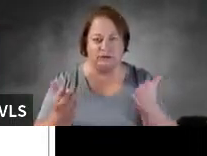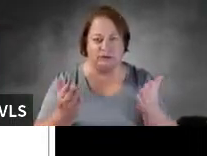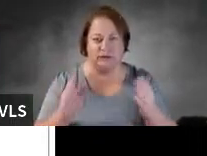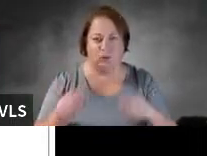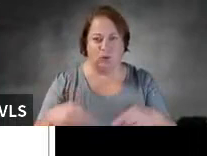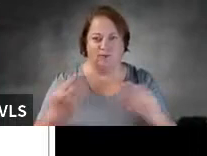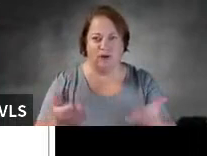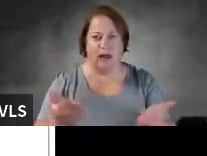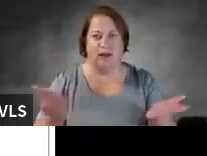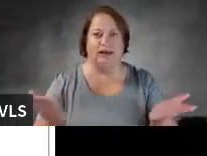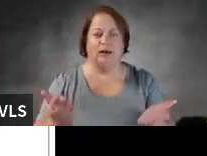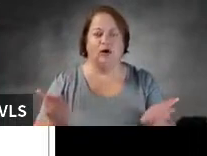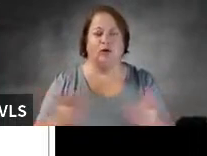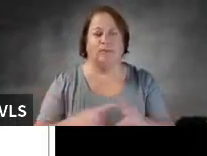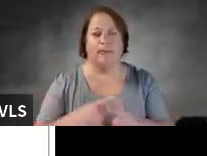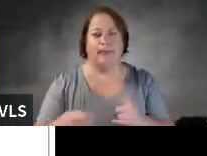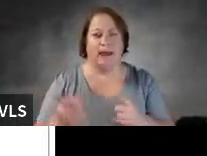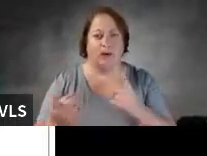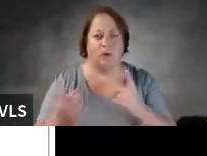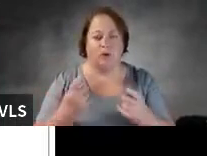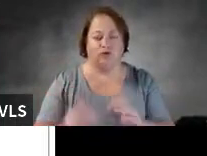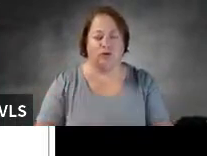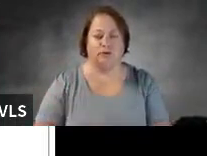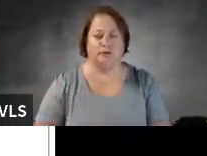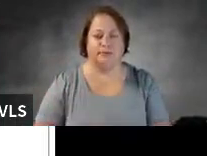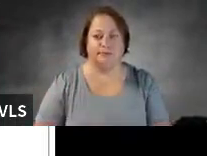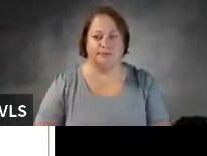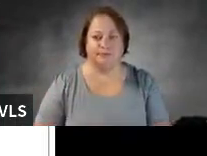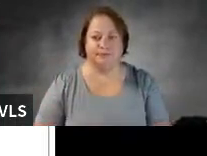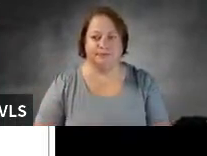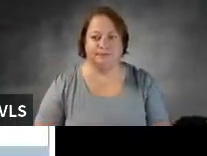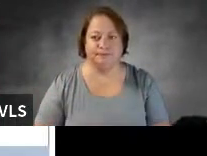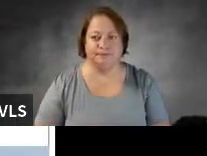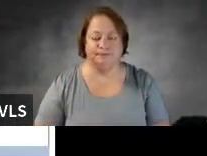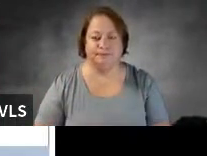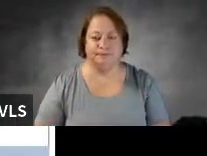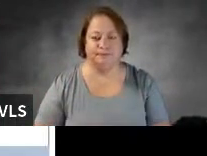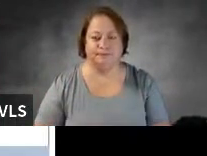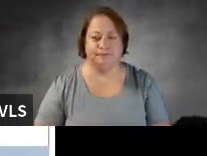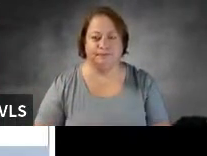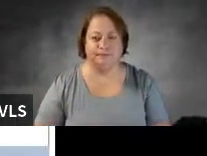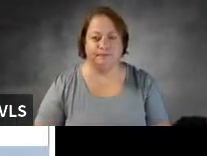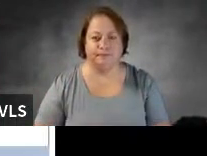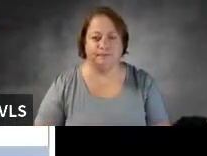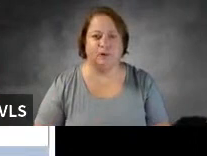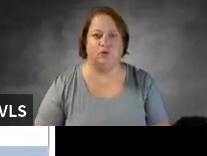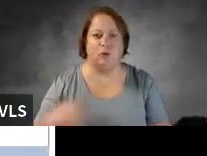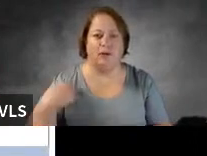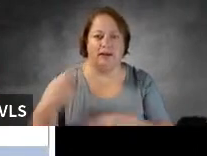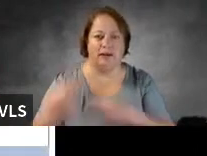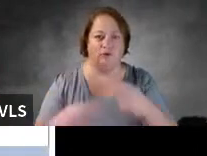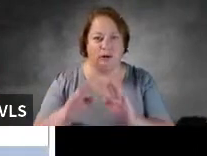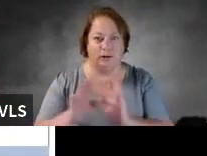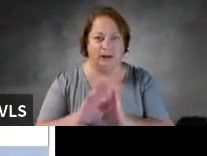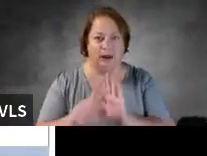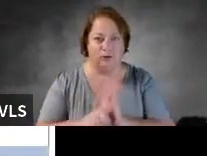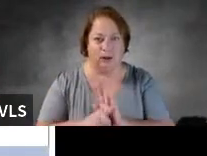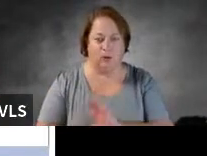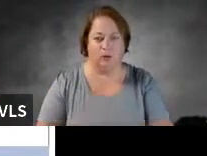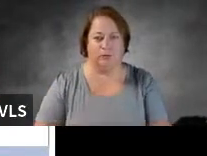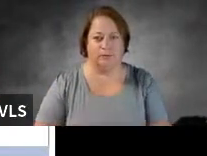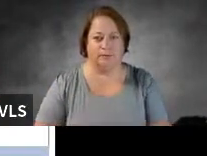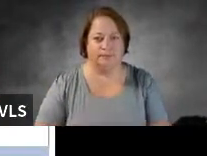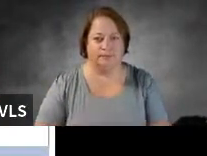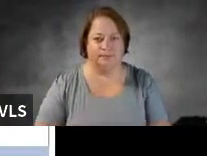we provide here. And then we'll take some questions. So we'll go into the history and background.